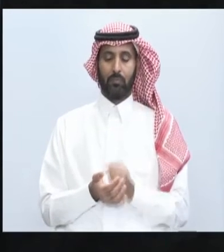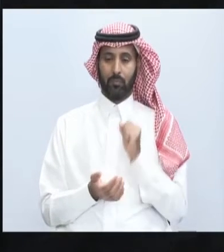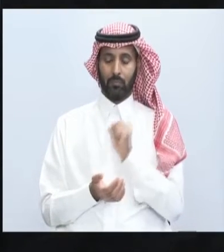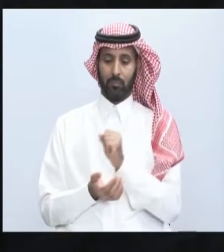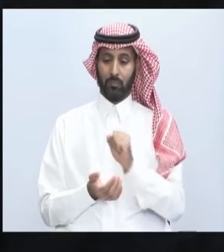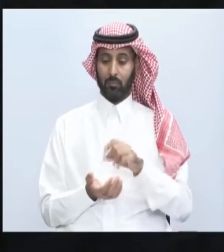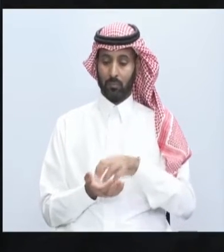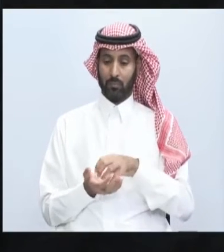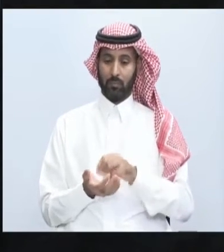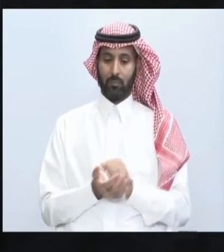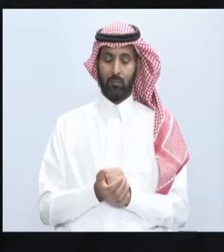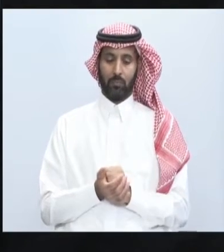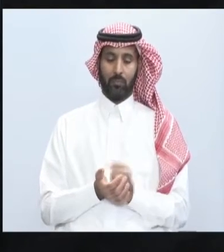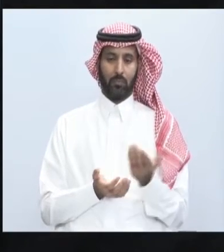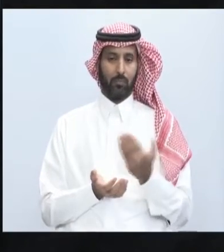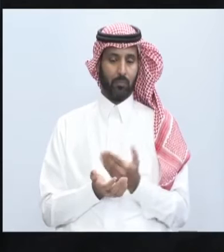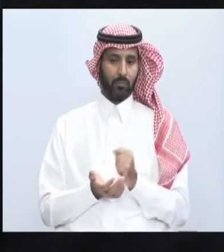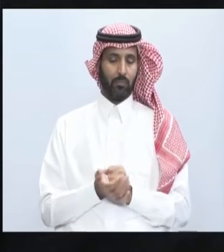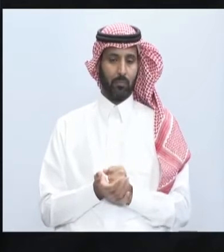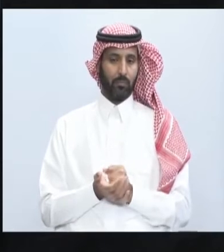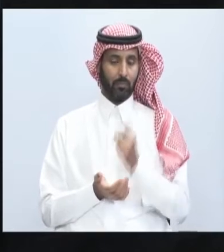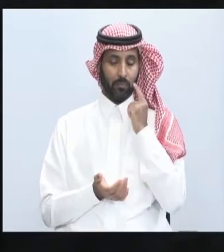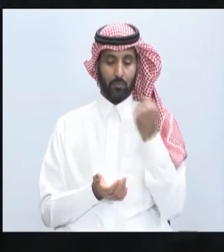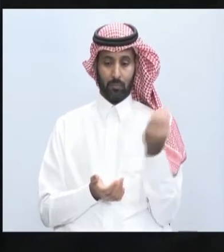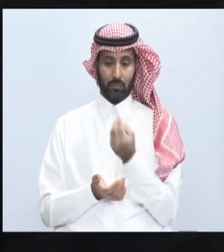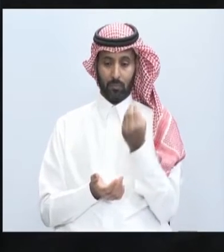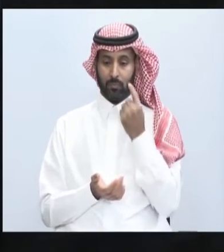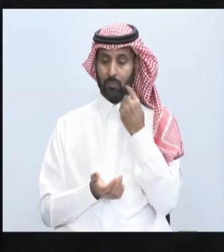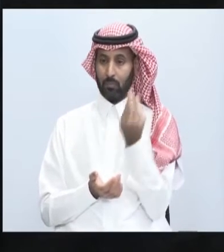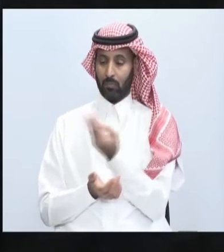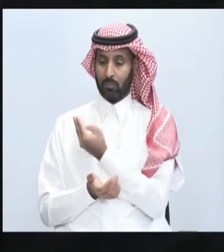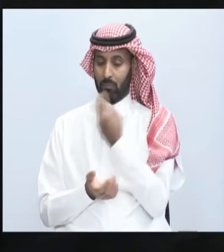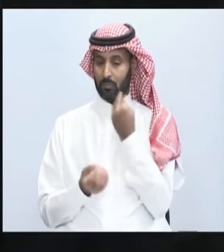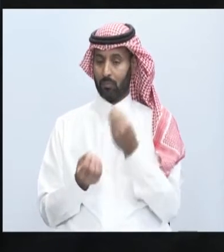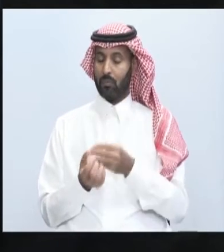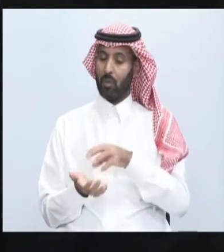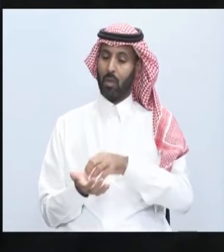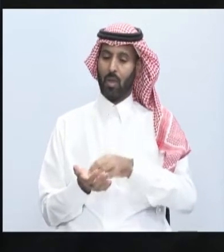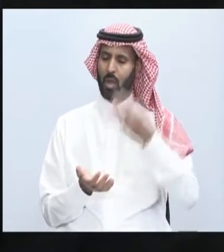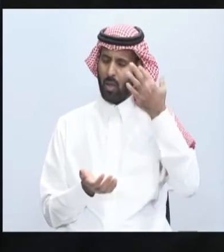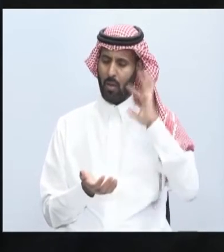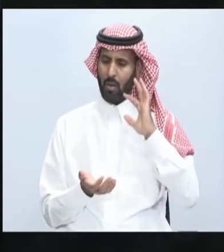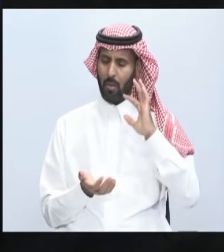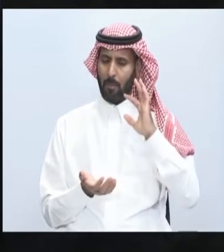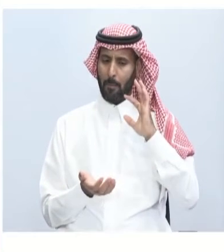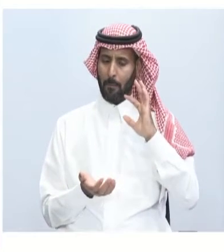special place. So, when you go to museum or any place that